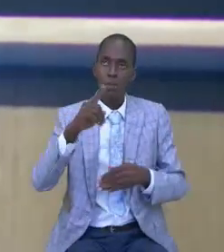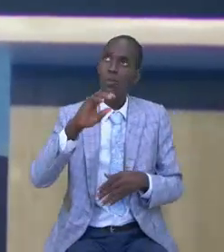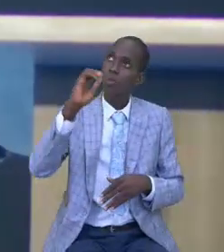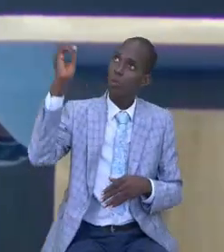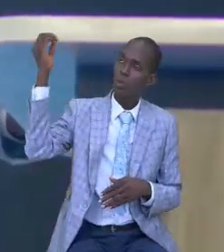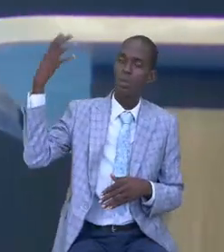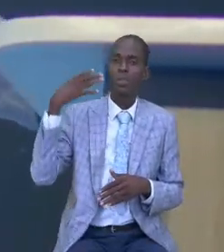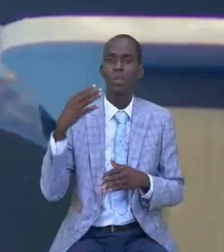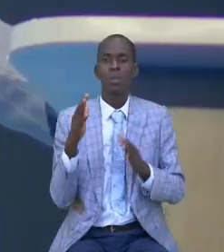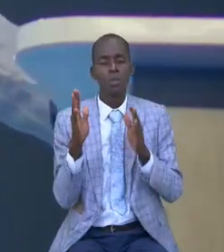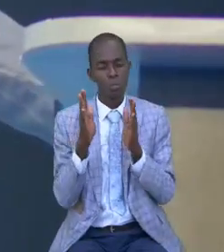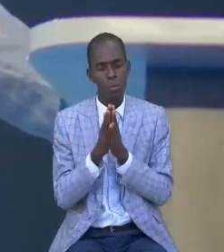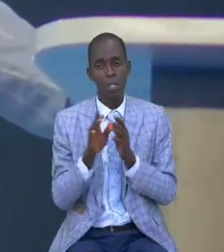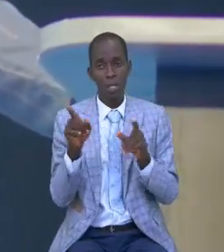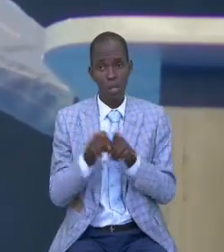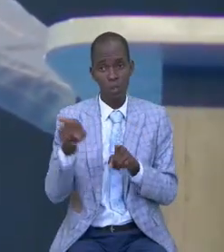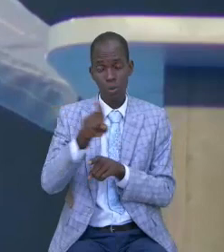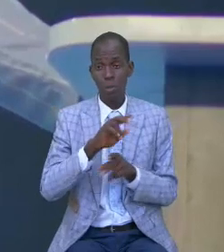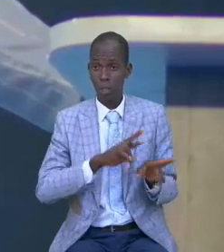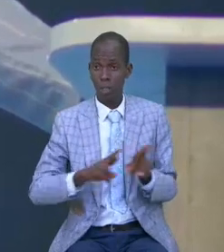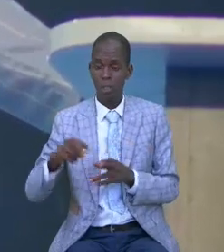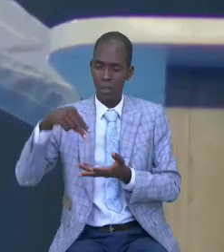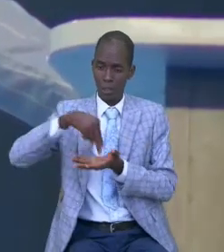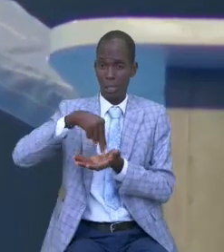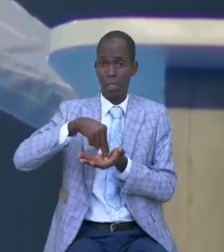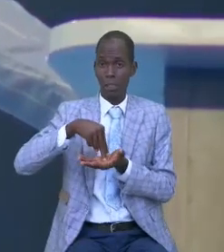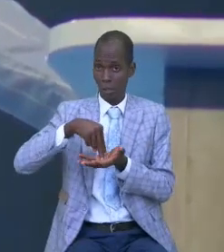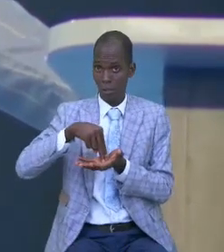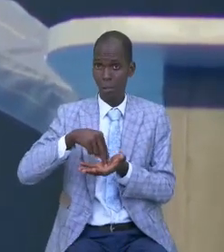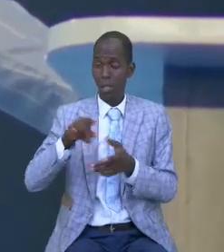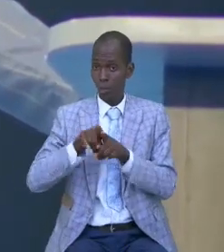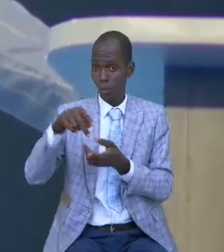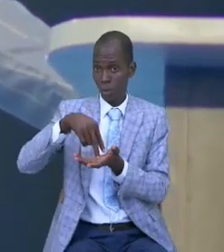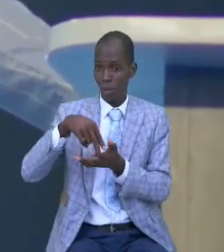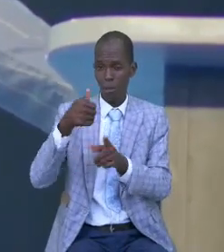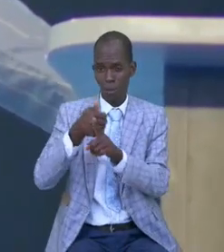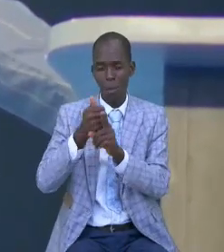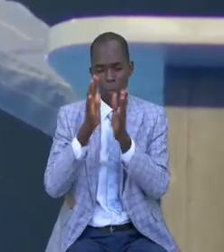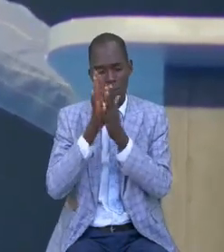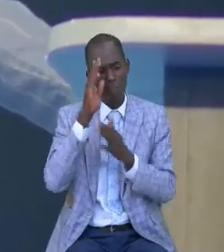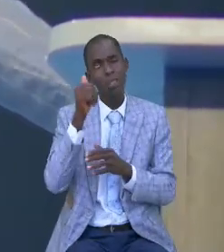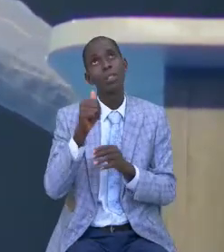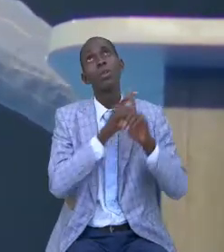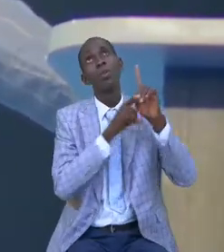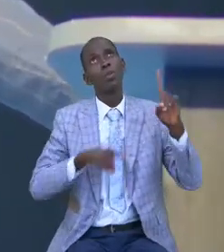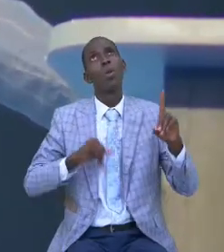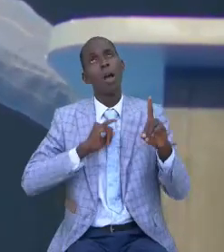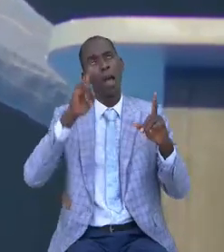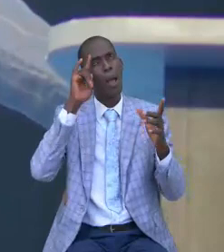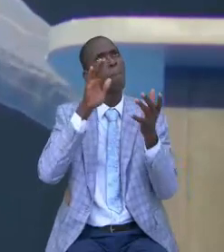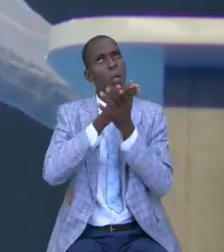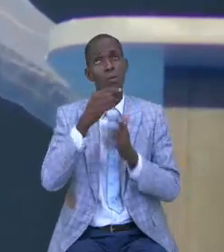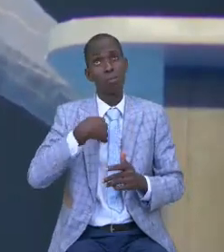the Lord as you're standing up, "Oh Lord, I believe. Because if thou shalt believe in your heart